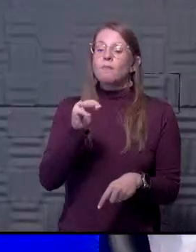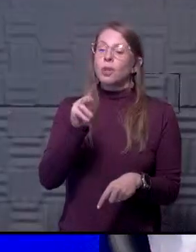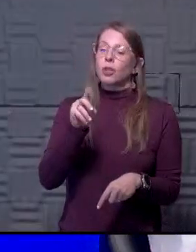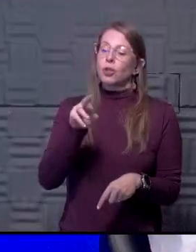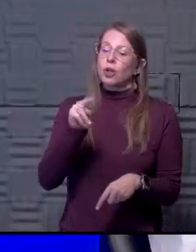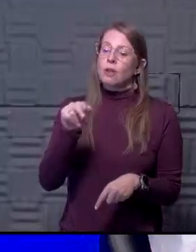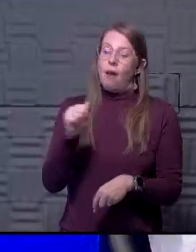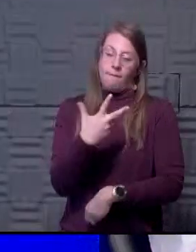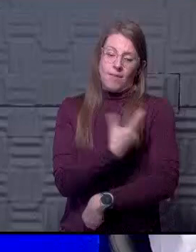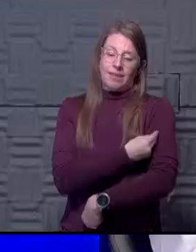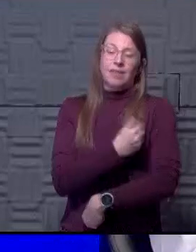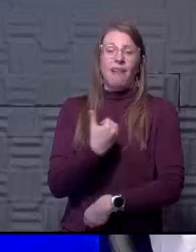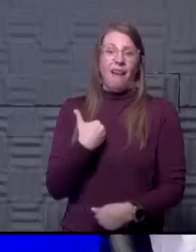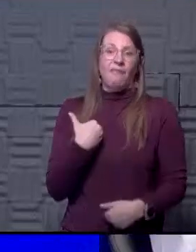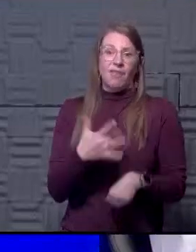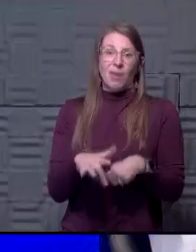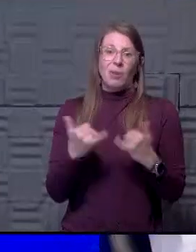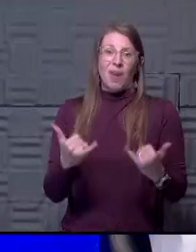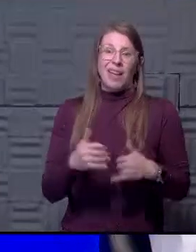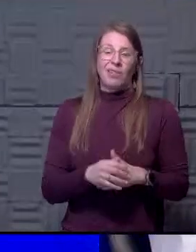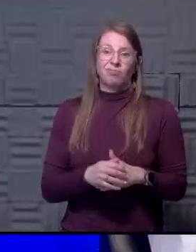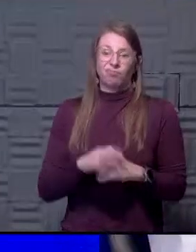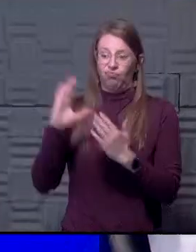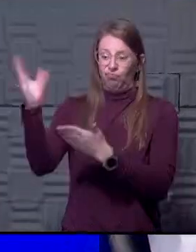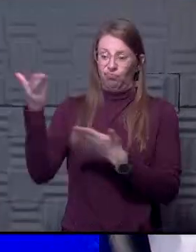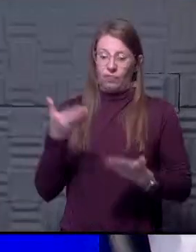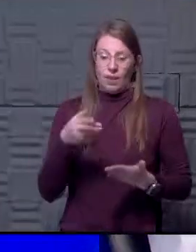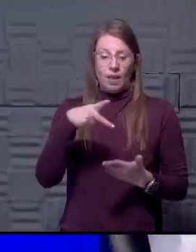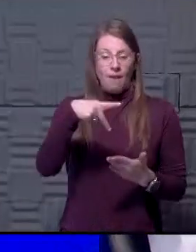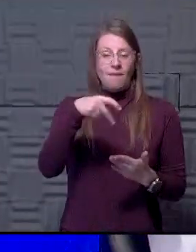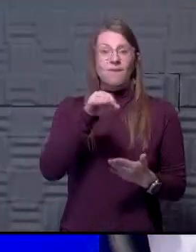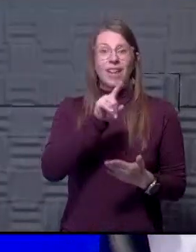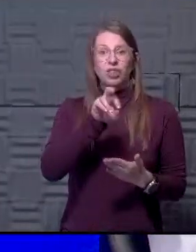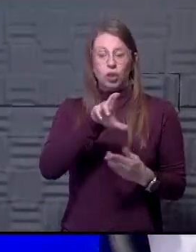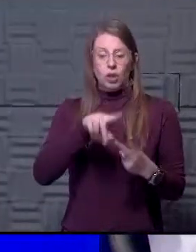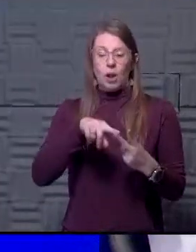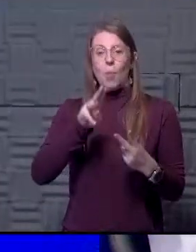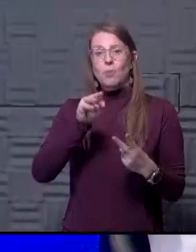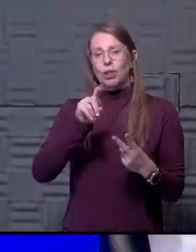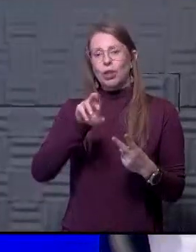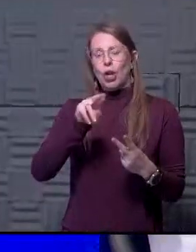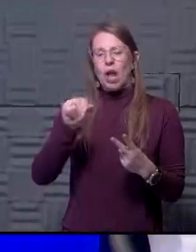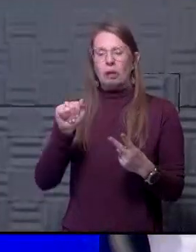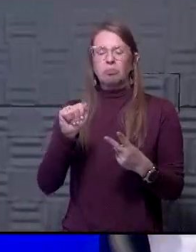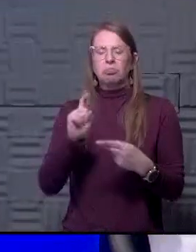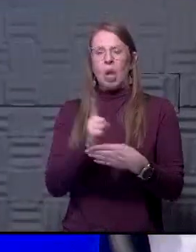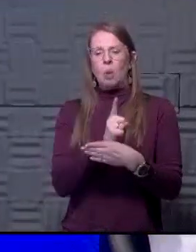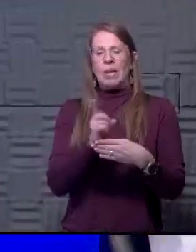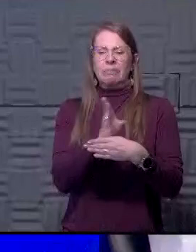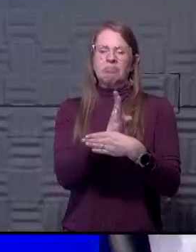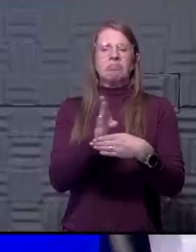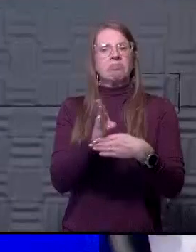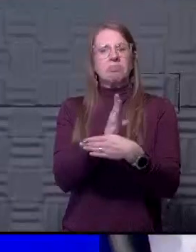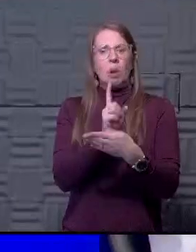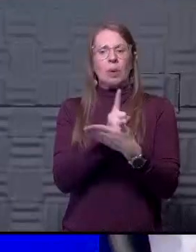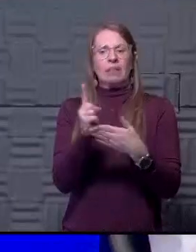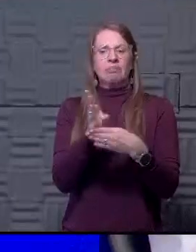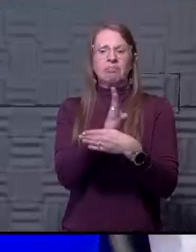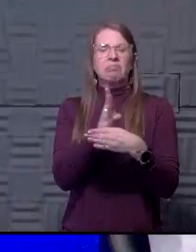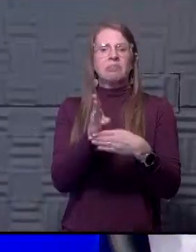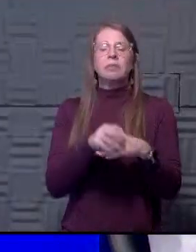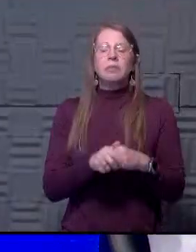vaccine is what we have right now. We got shipments of the Pfizer and the Moderna within about a week of each We did. other.